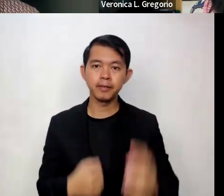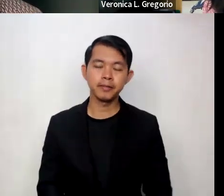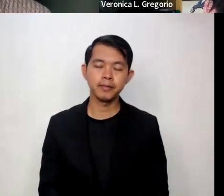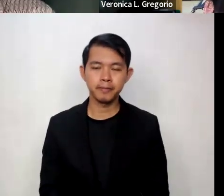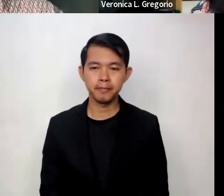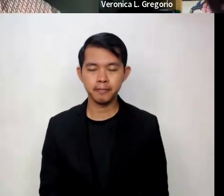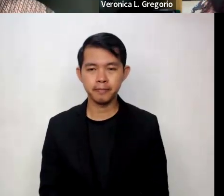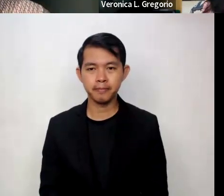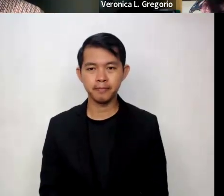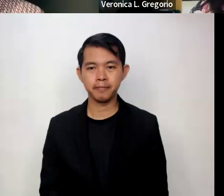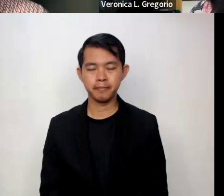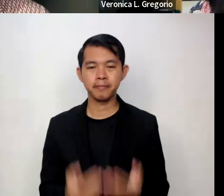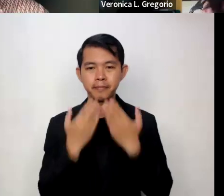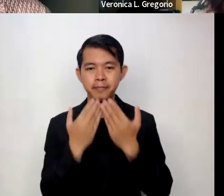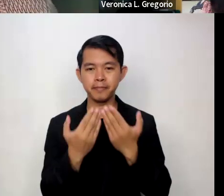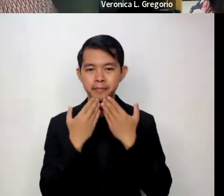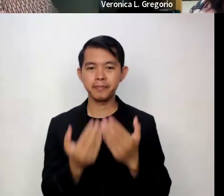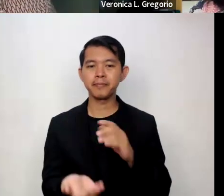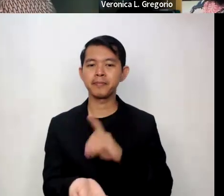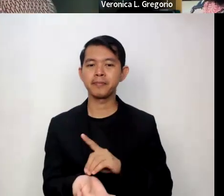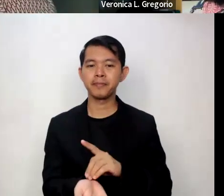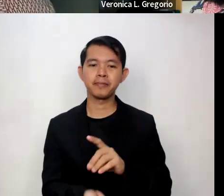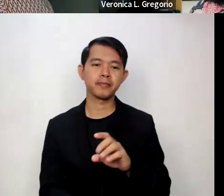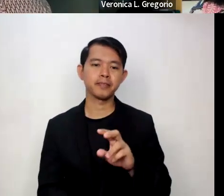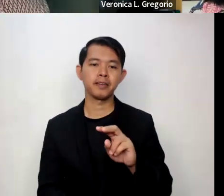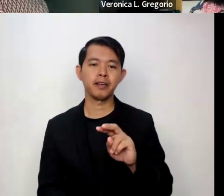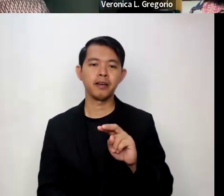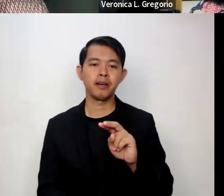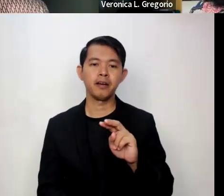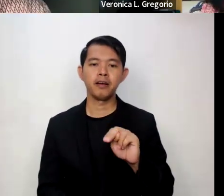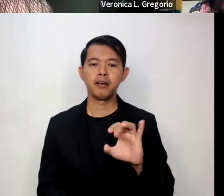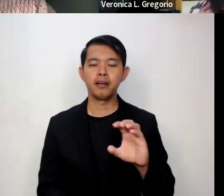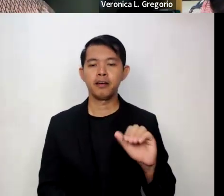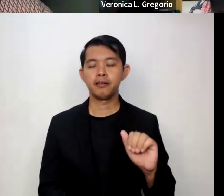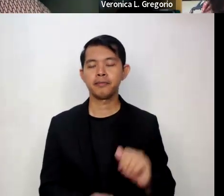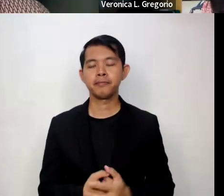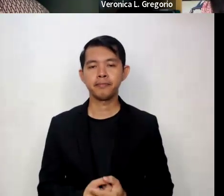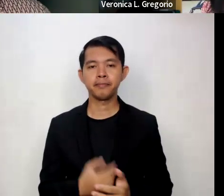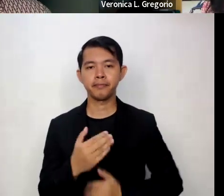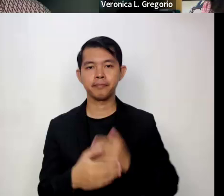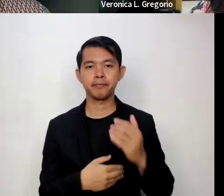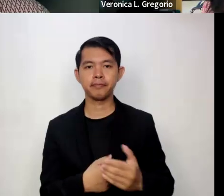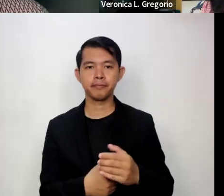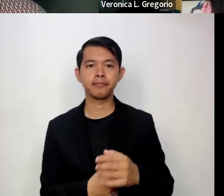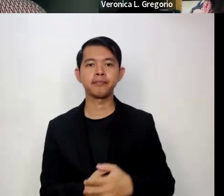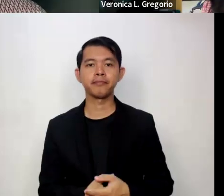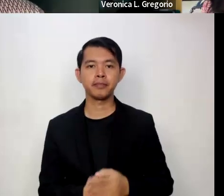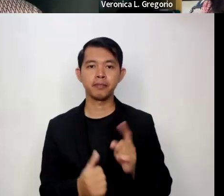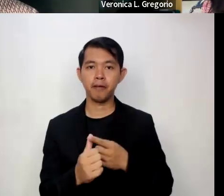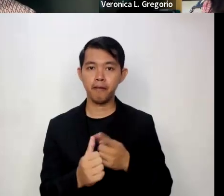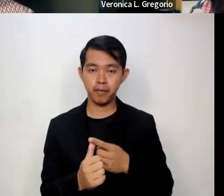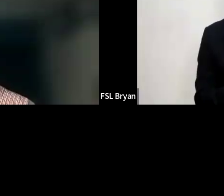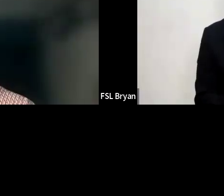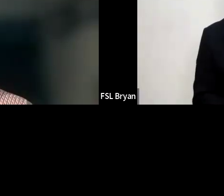Yeah, thank you, Doc Nikki. Malaya. Yeah, I think ang first siguro ay kailangan munang maintindihan ng